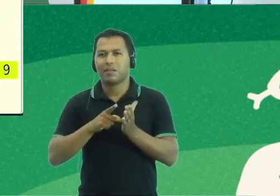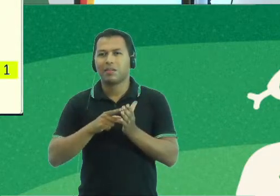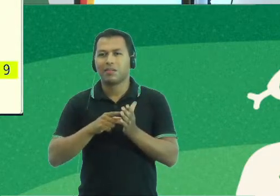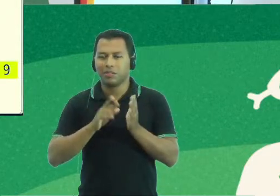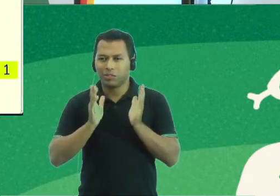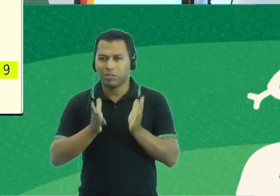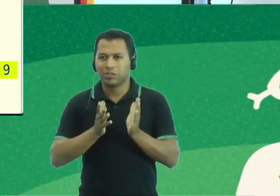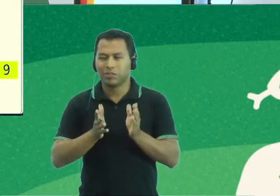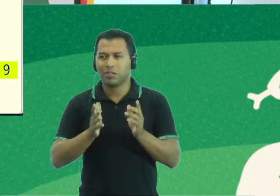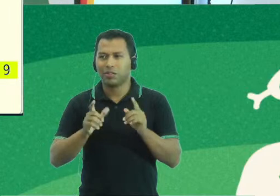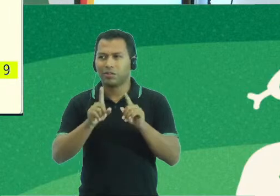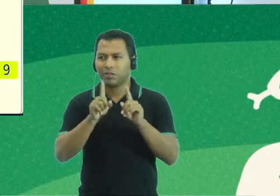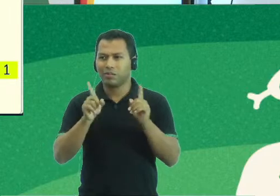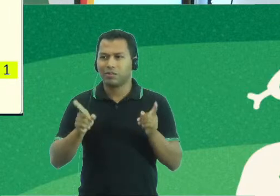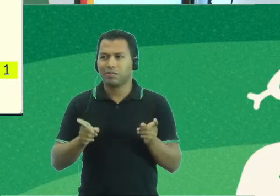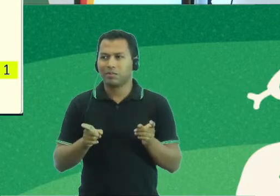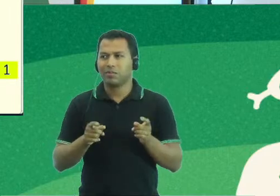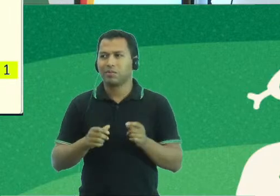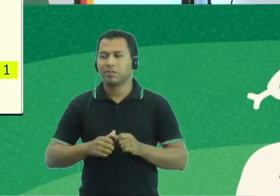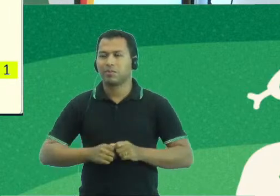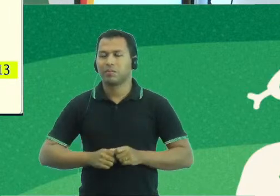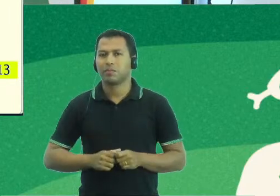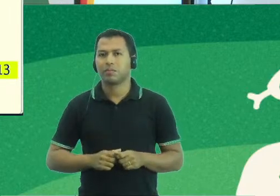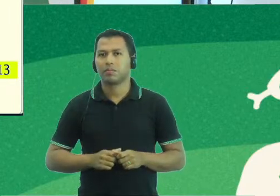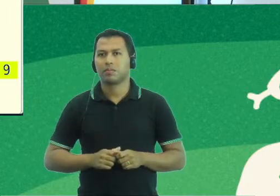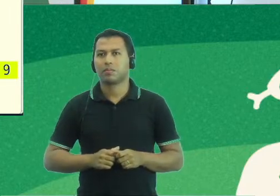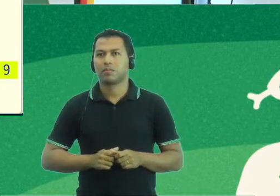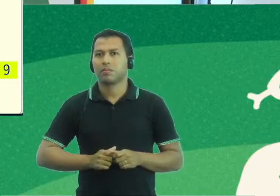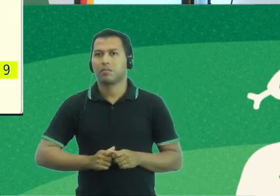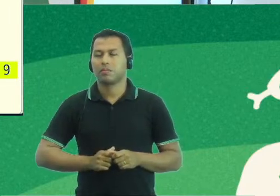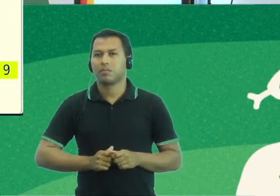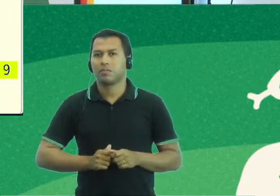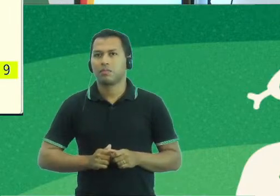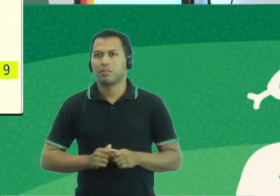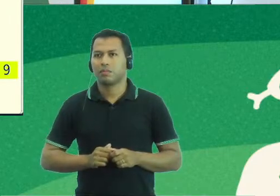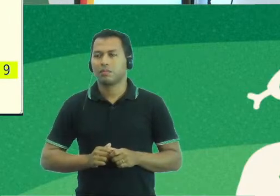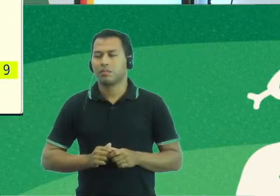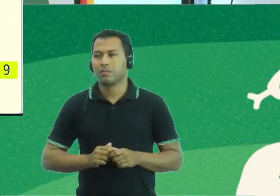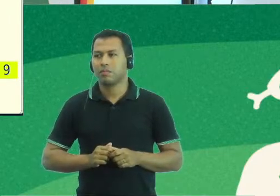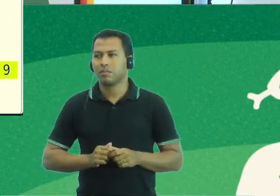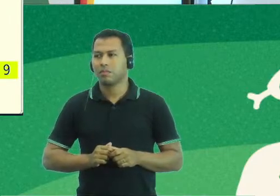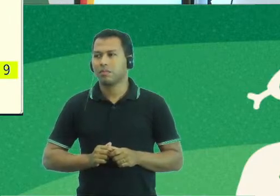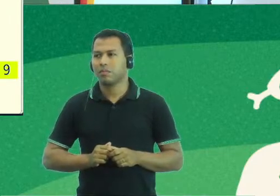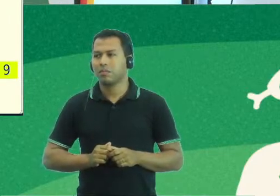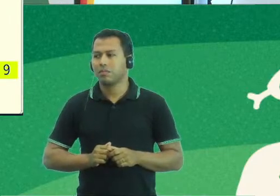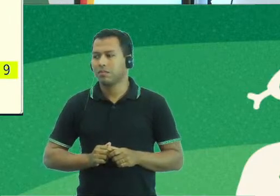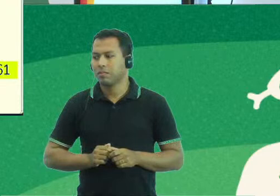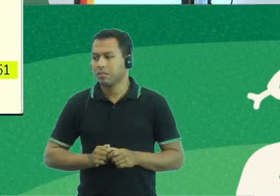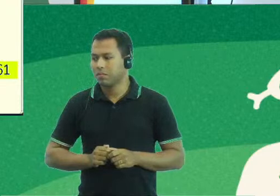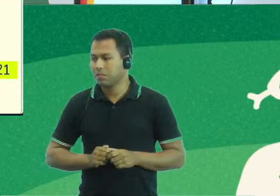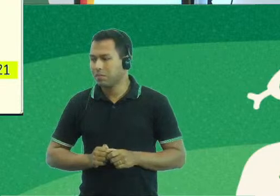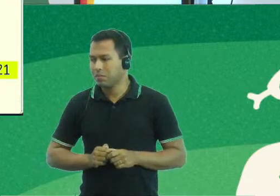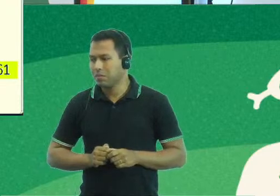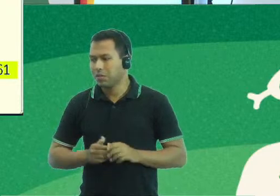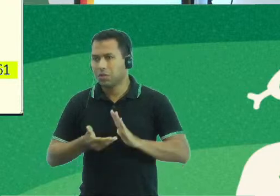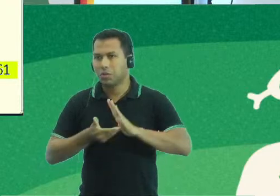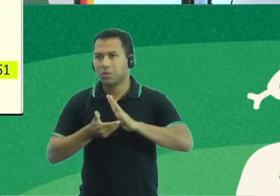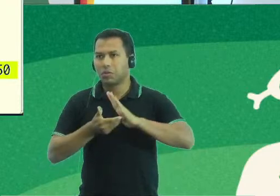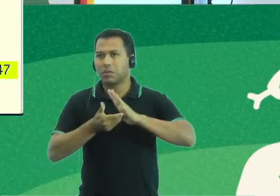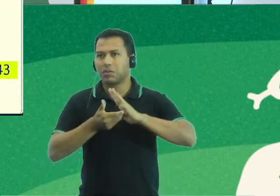Yeah, that makes a lot of sense, actually. Okay, cool. So I didn't need to remove that, that's for sure.